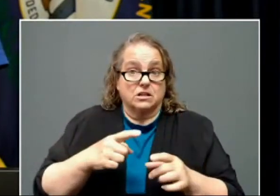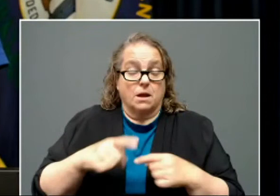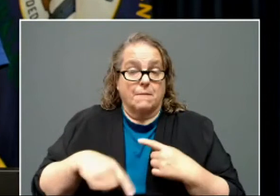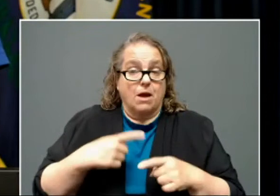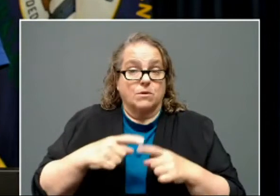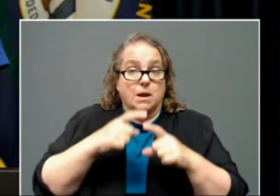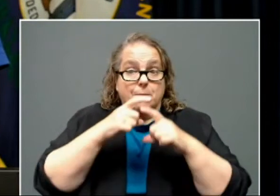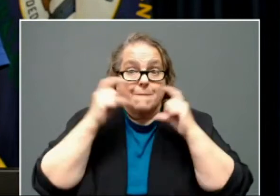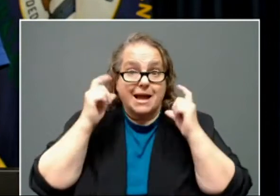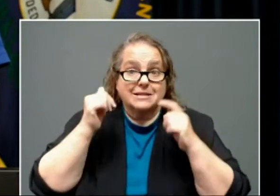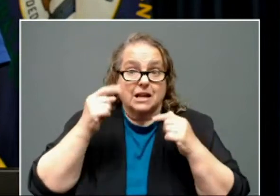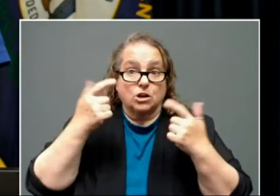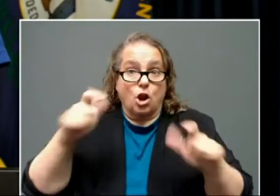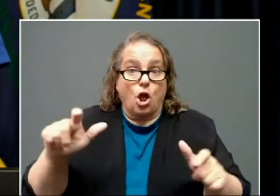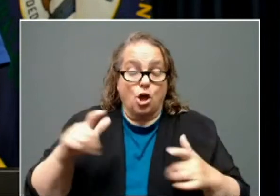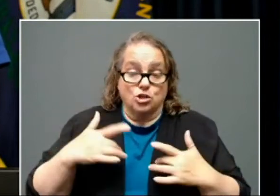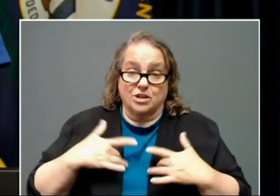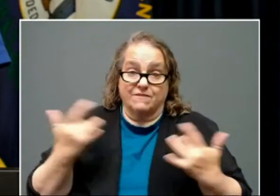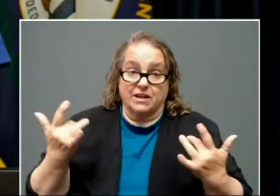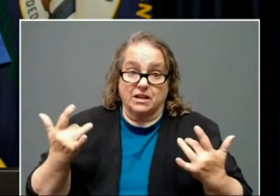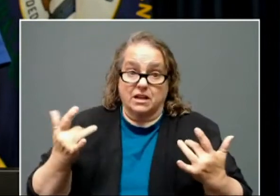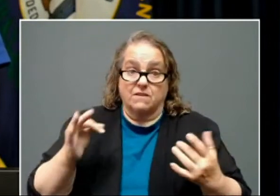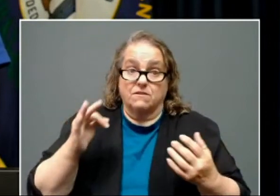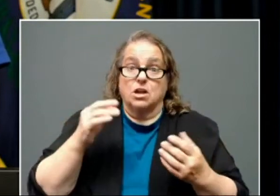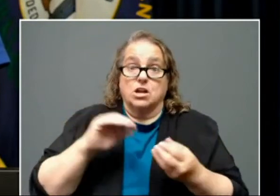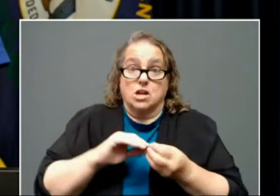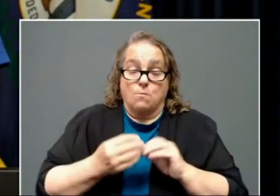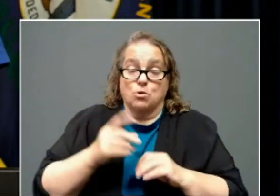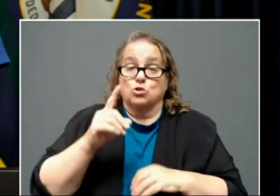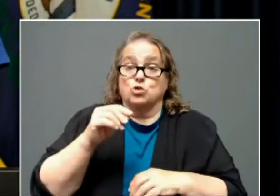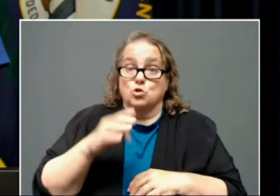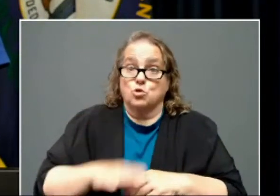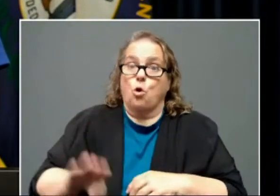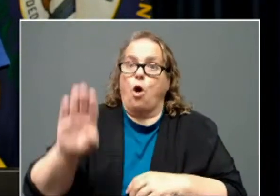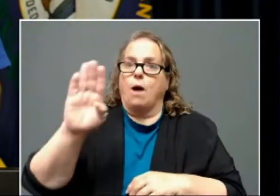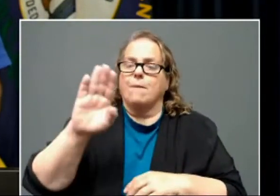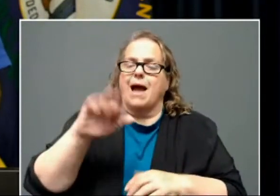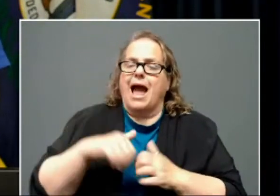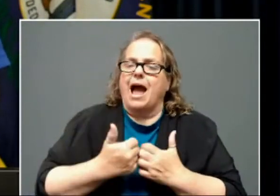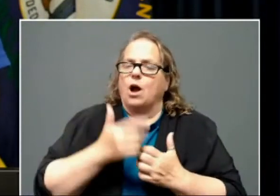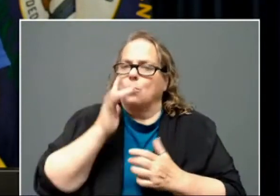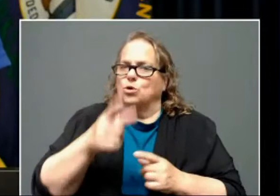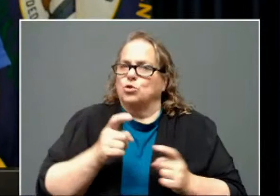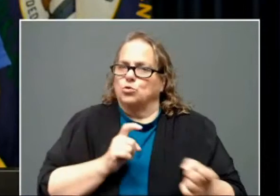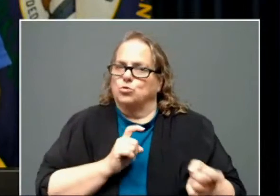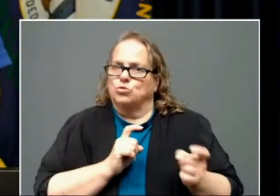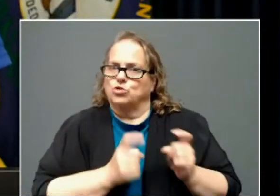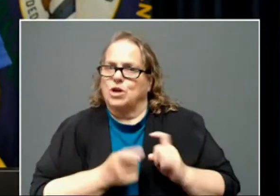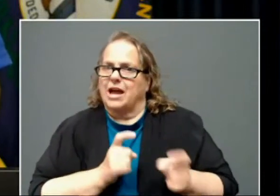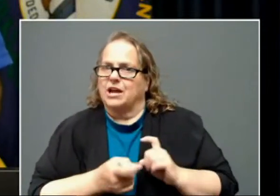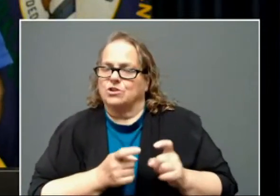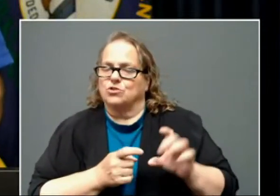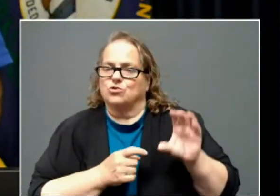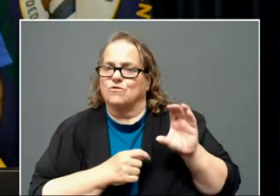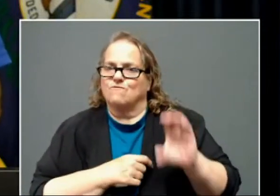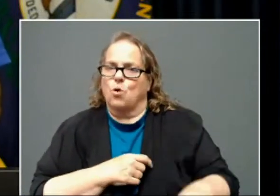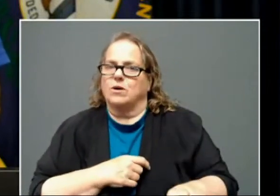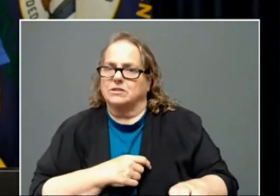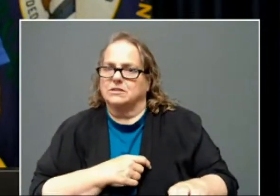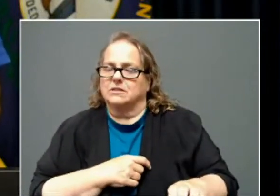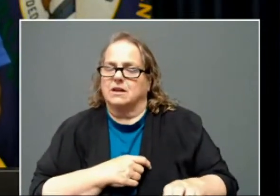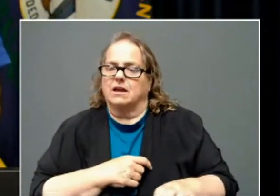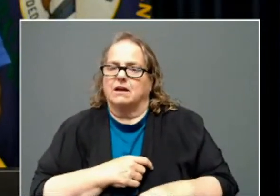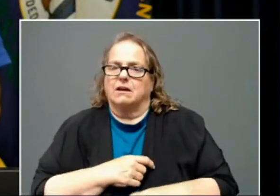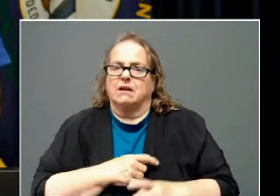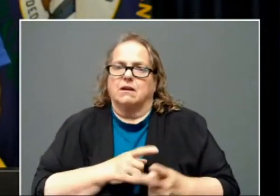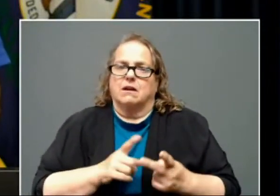events? If the numbers do go up, how will you work with venues towards enforcement? And then one other, if you have time, are we